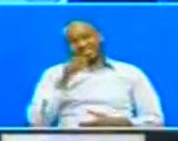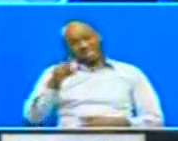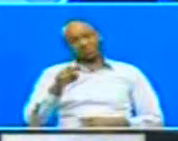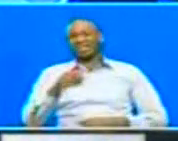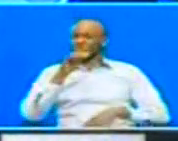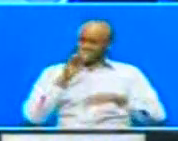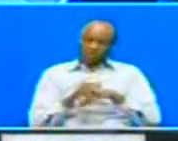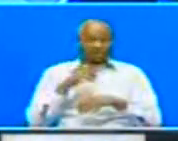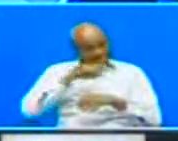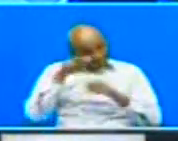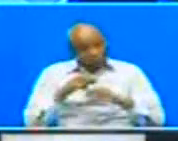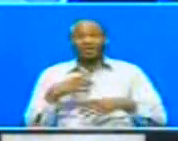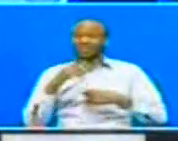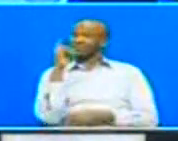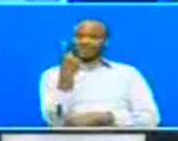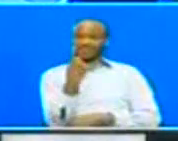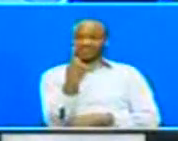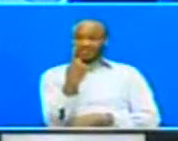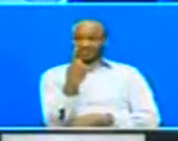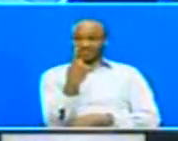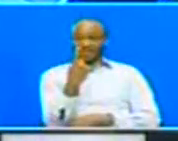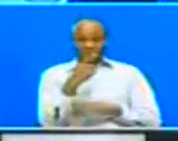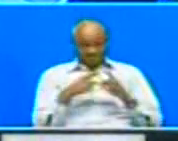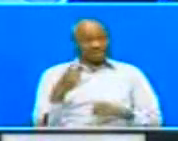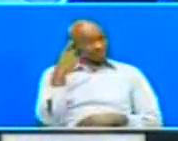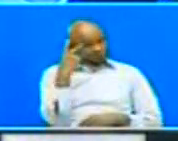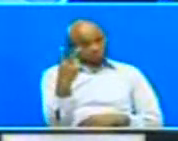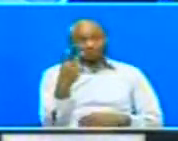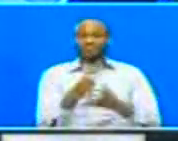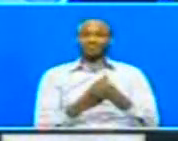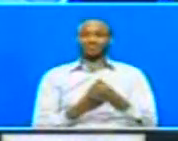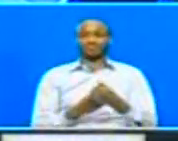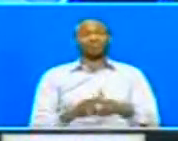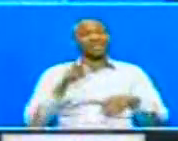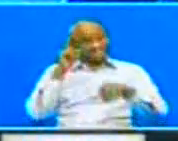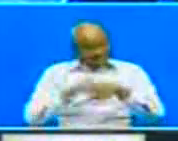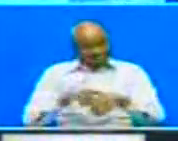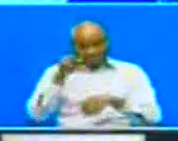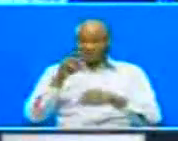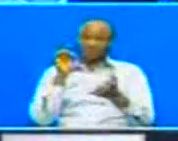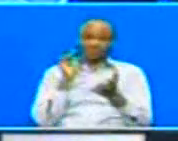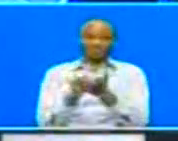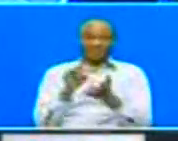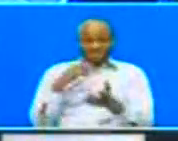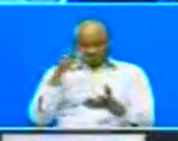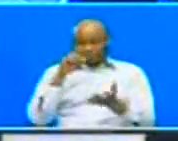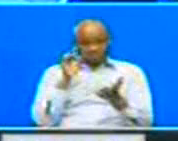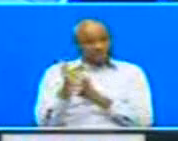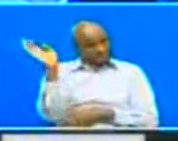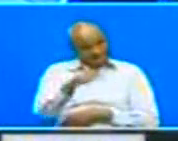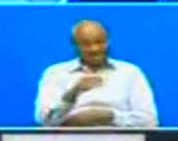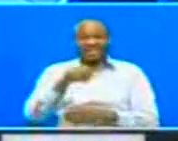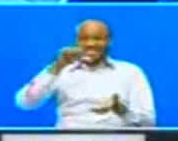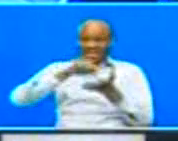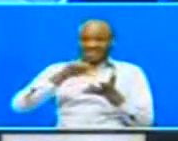keep their national interests first before anybody else, but not for Kenya, number one. Number two. When they repatriated the Kurds into northern